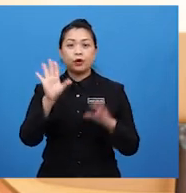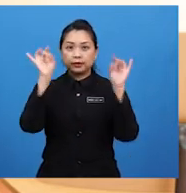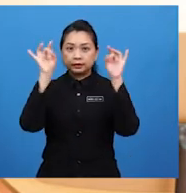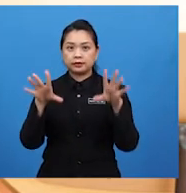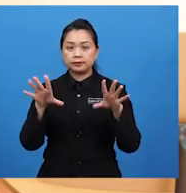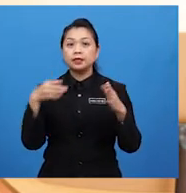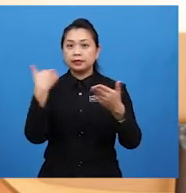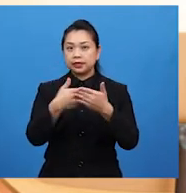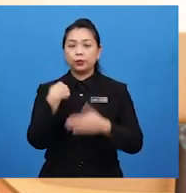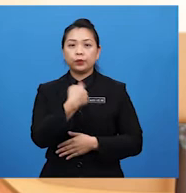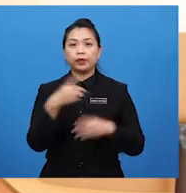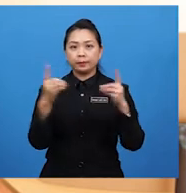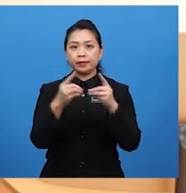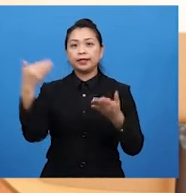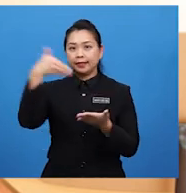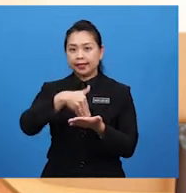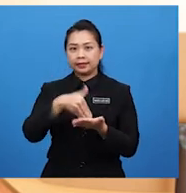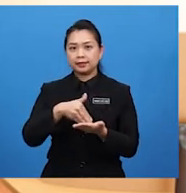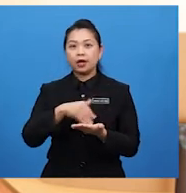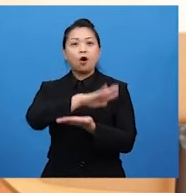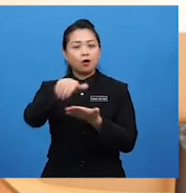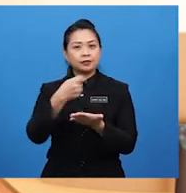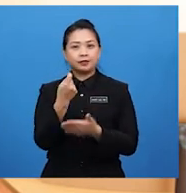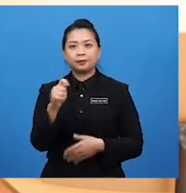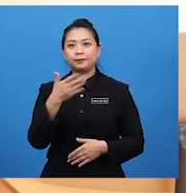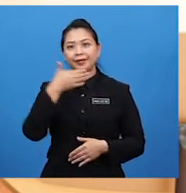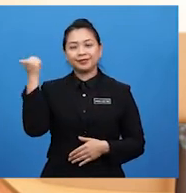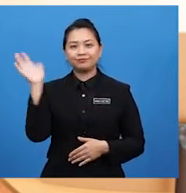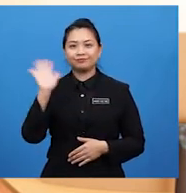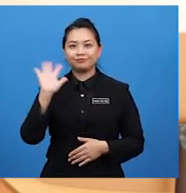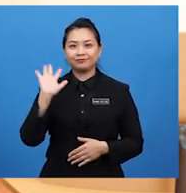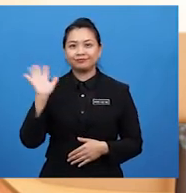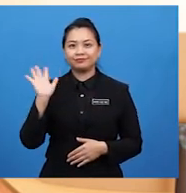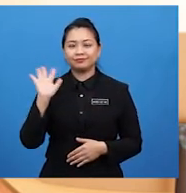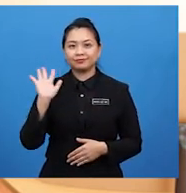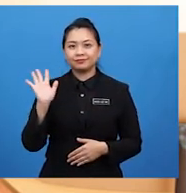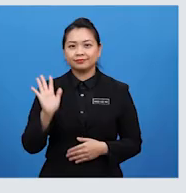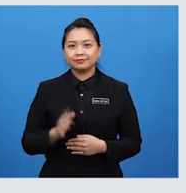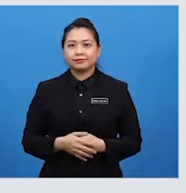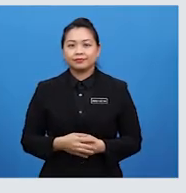examinations. Till we meet again, all the best. Bye!